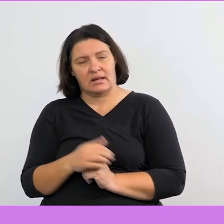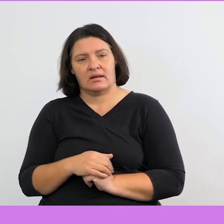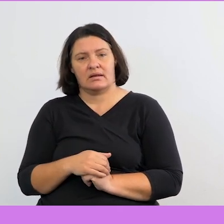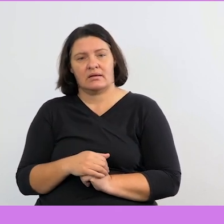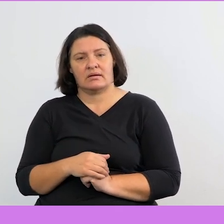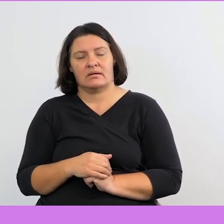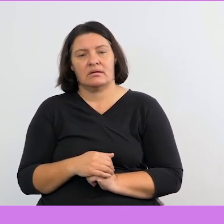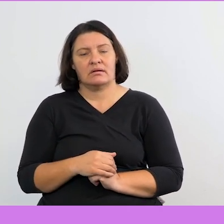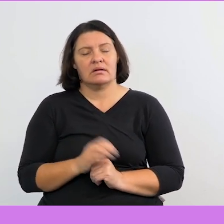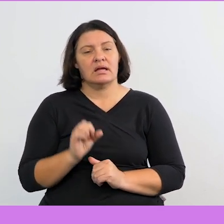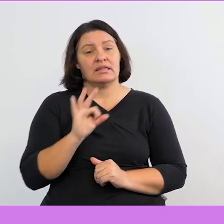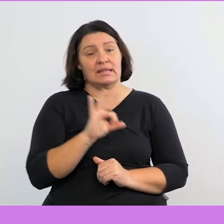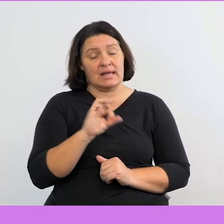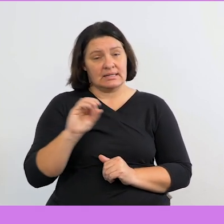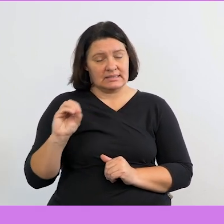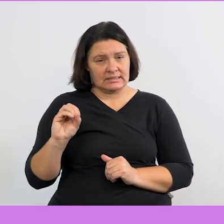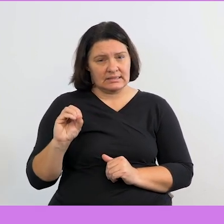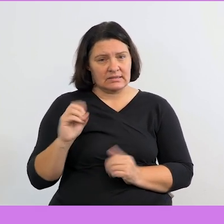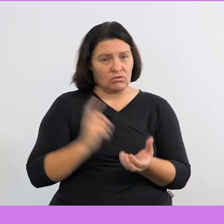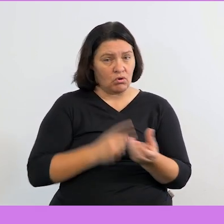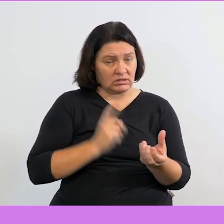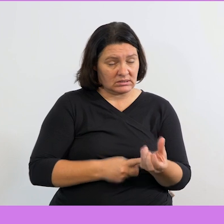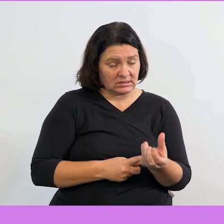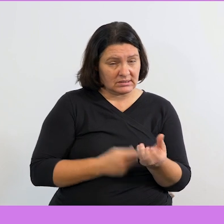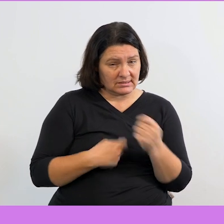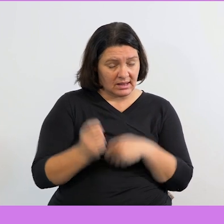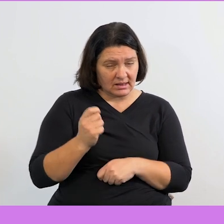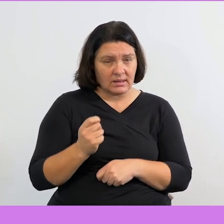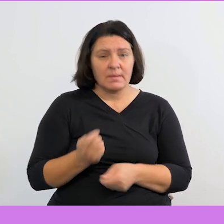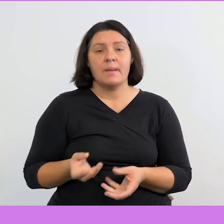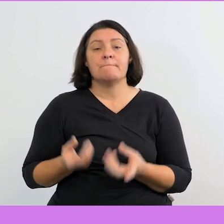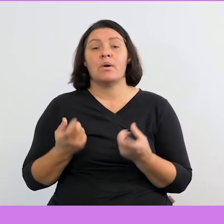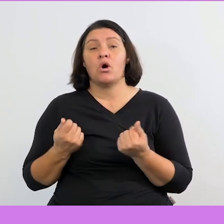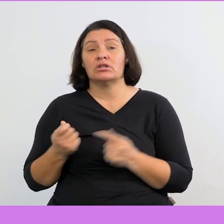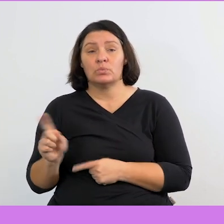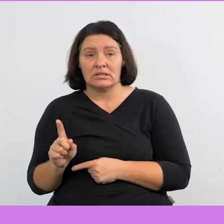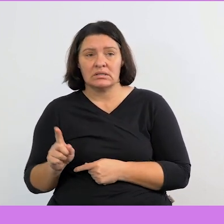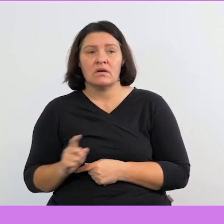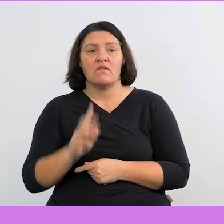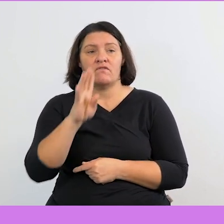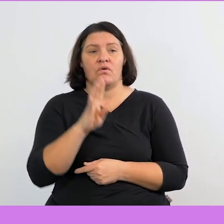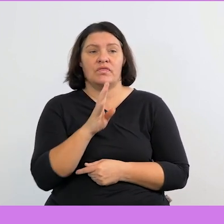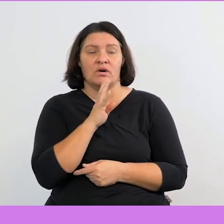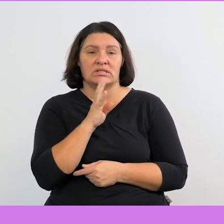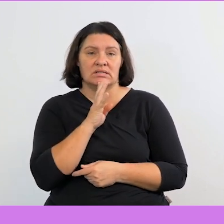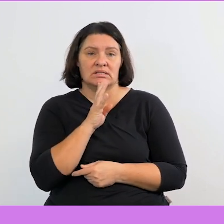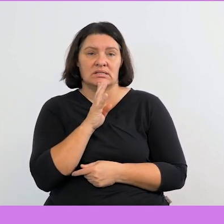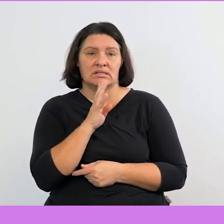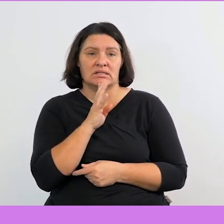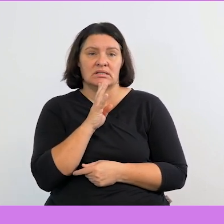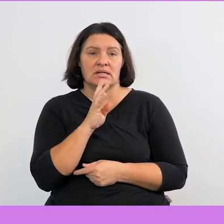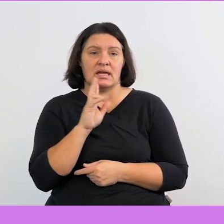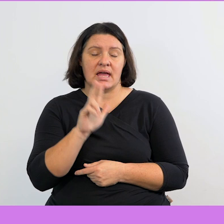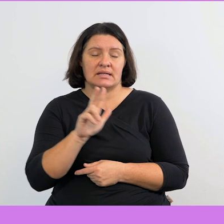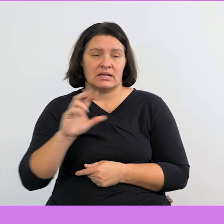I'll be looking at the next one, 300. 300 rolls will be, cost will be 4,800. So that